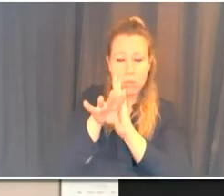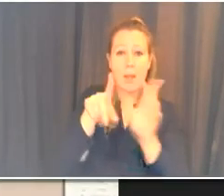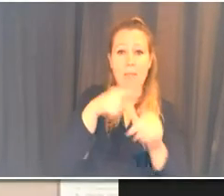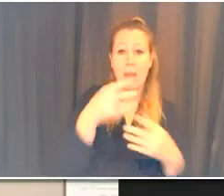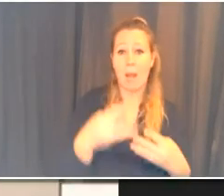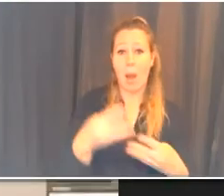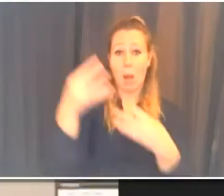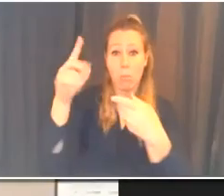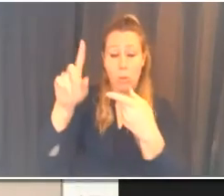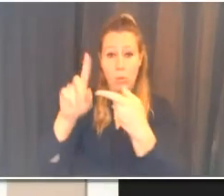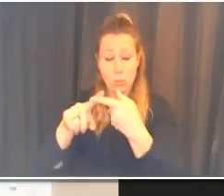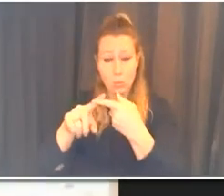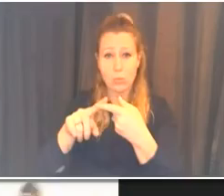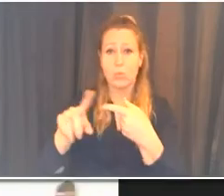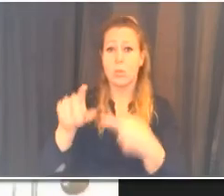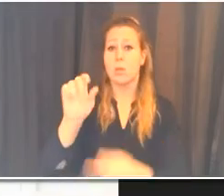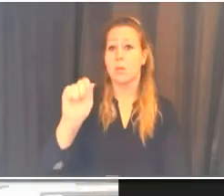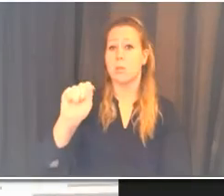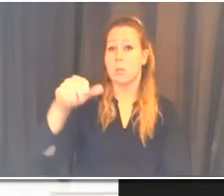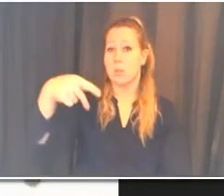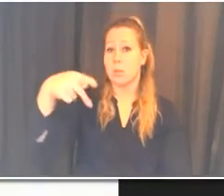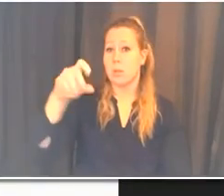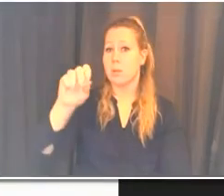questions if you want to